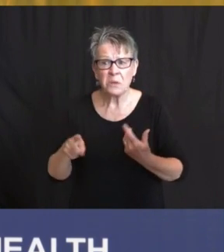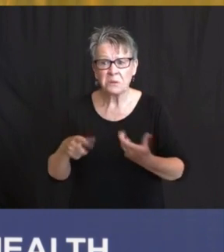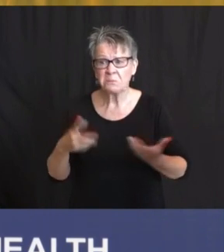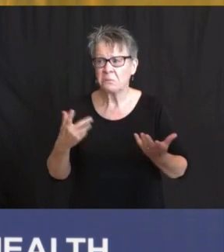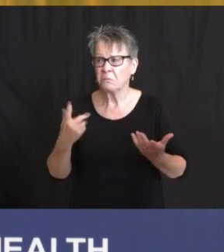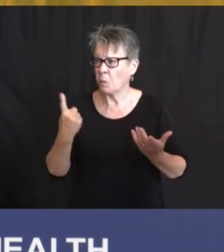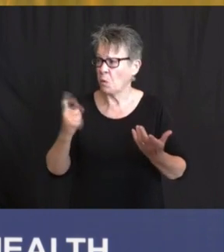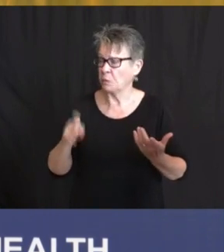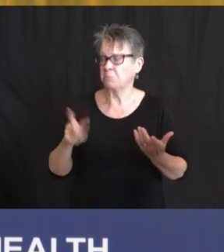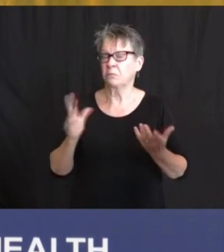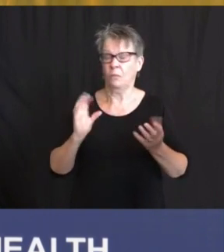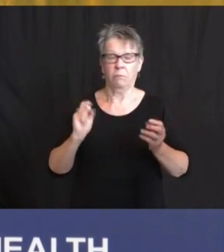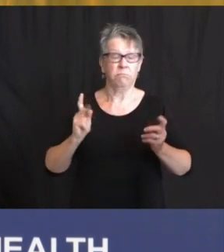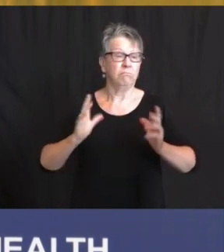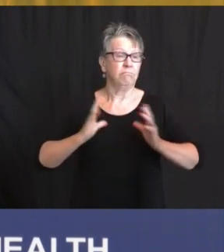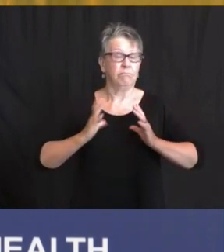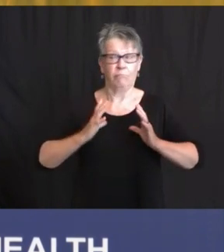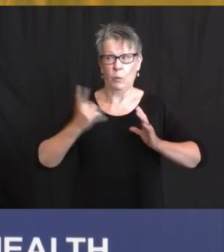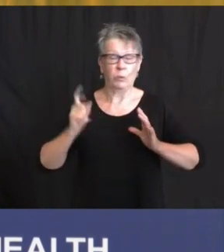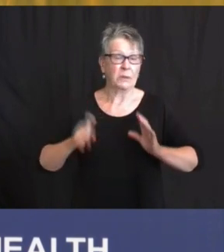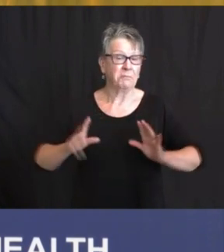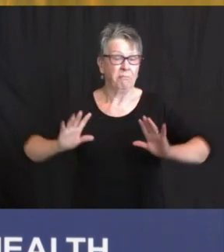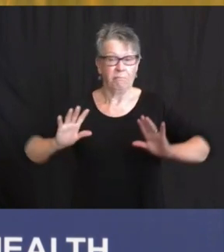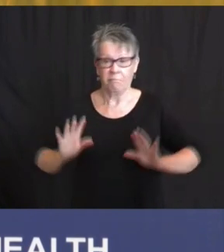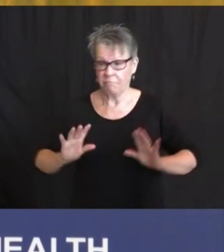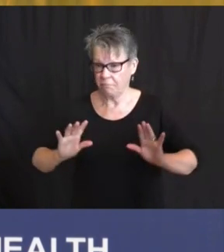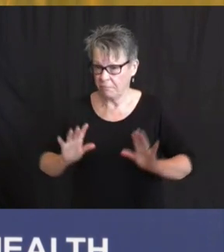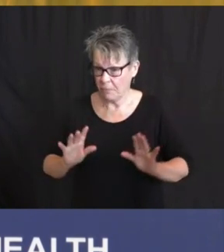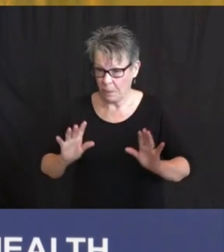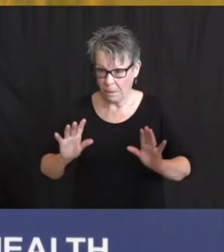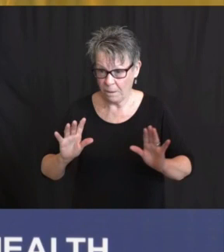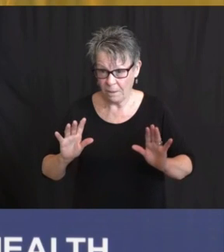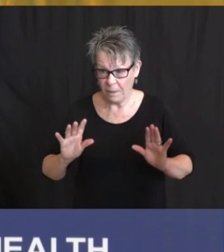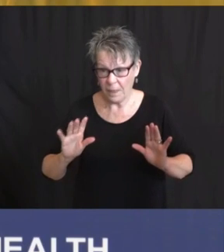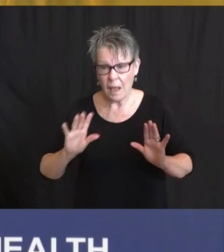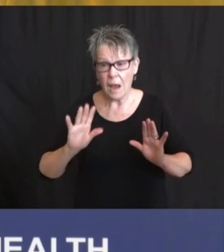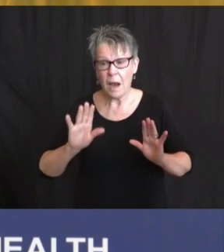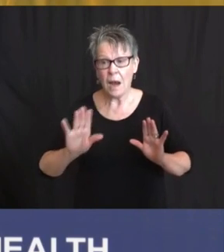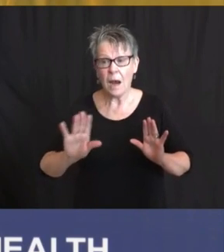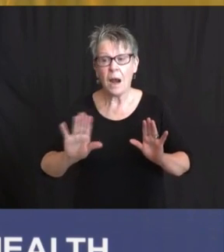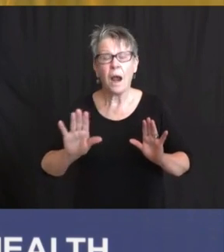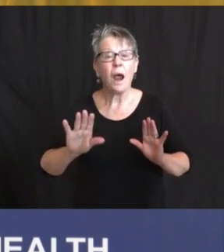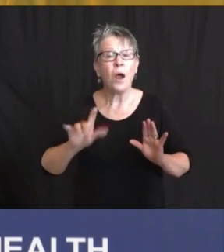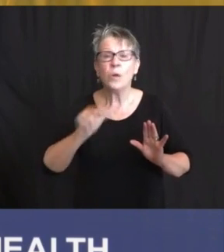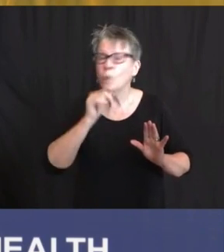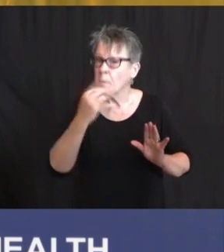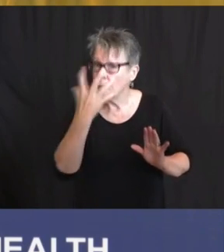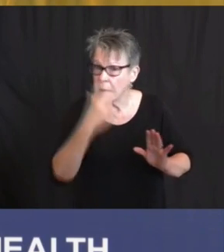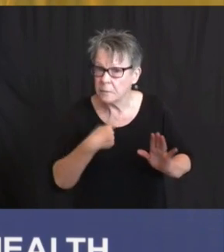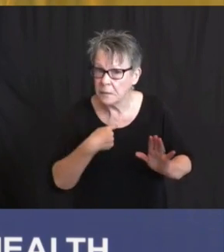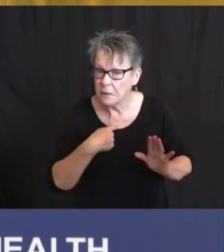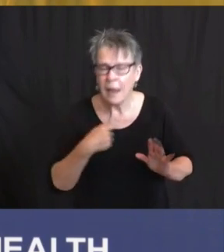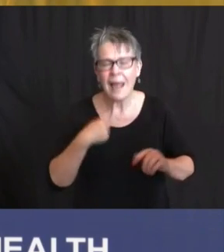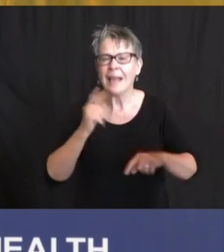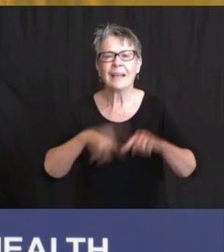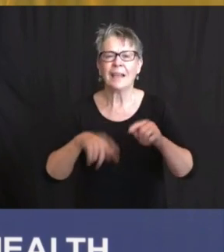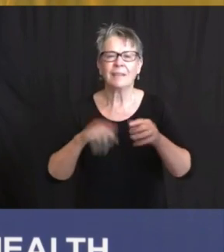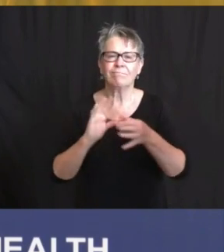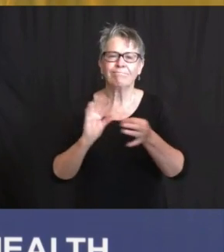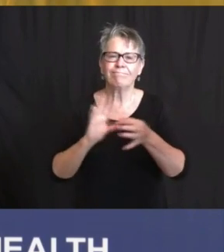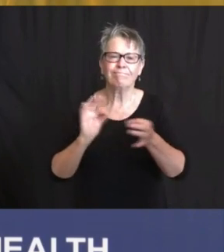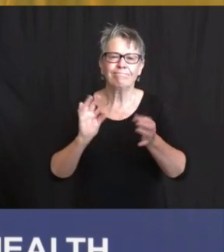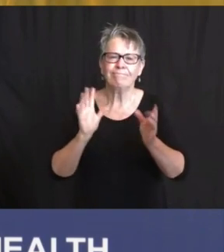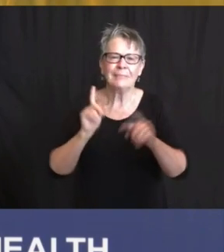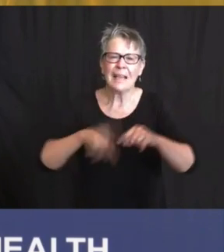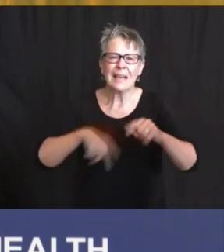at me for coming all the way over here to ask that question. I can't comment on a lawsuit, so forgive me, I can't, and you'll respect that, I hope.